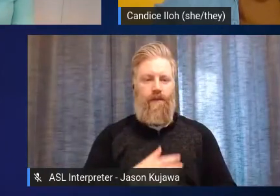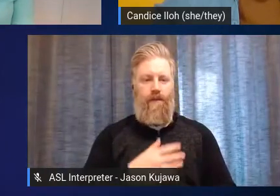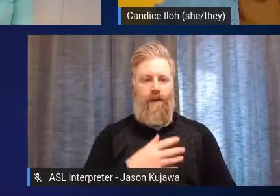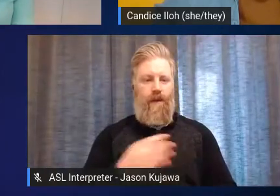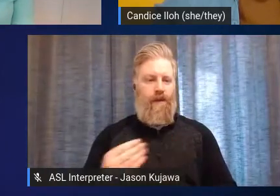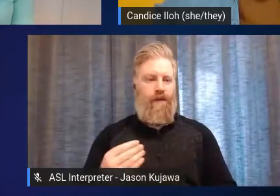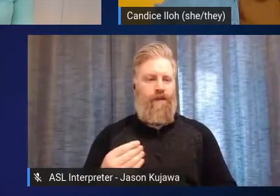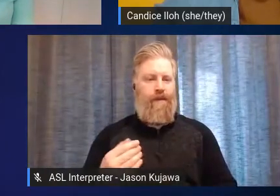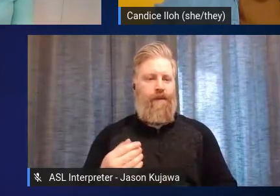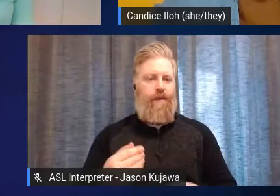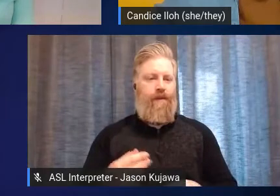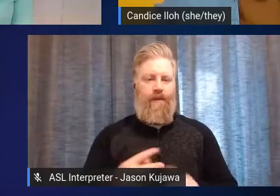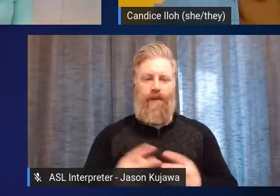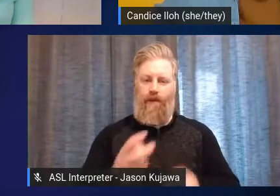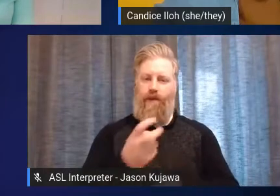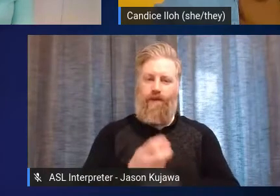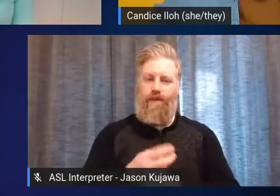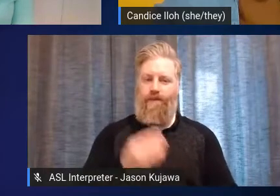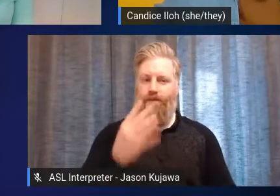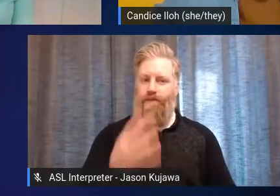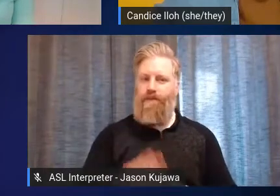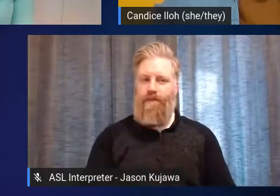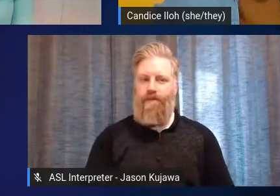always in the learning process too.